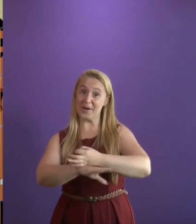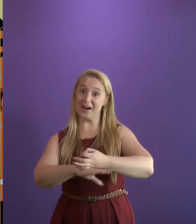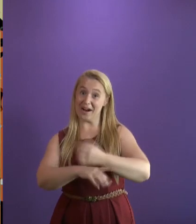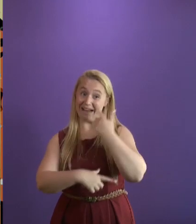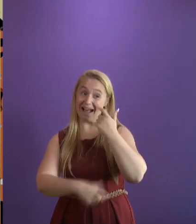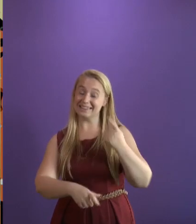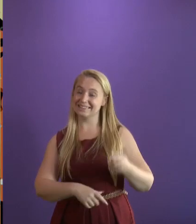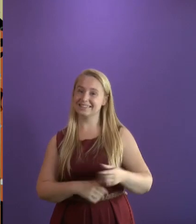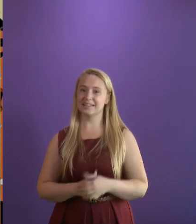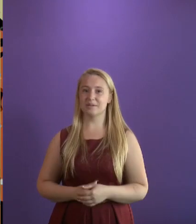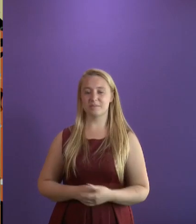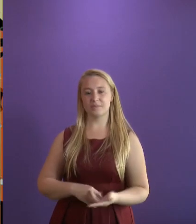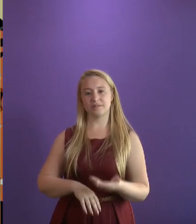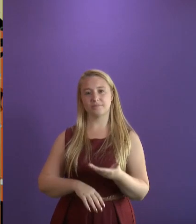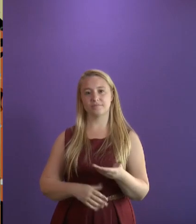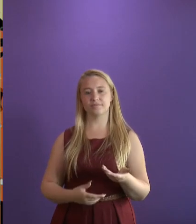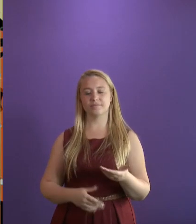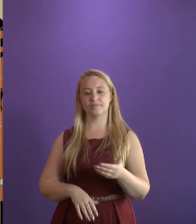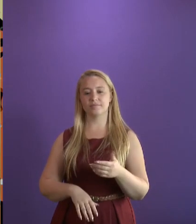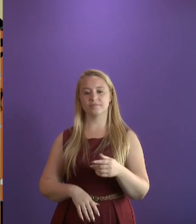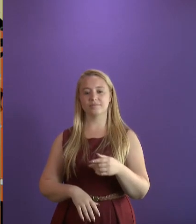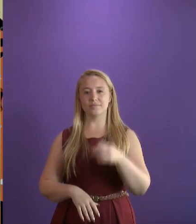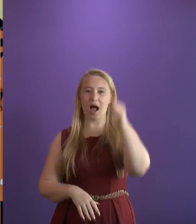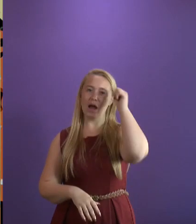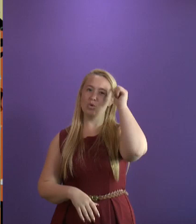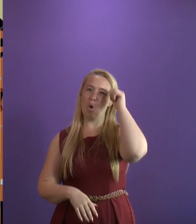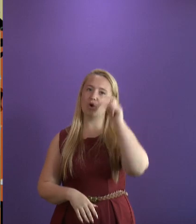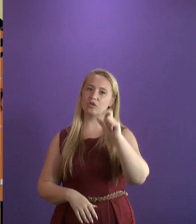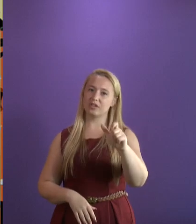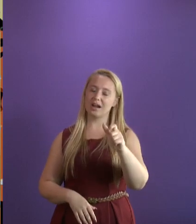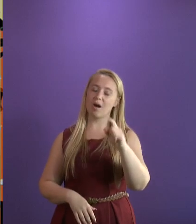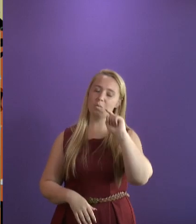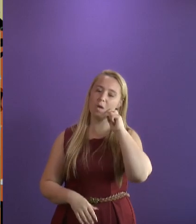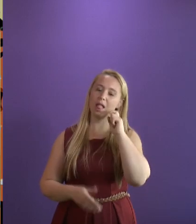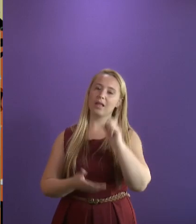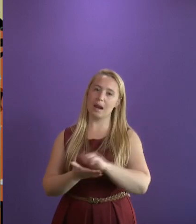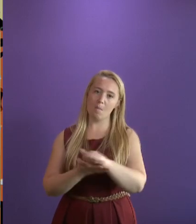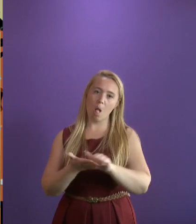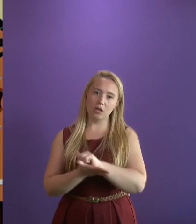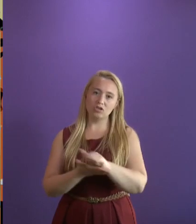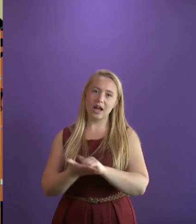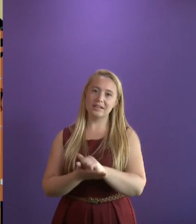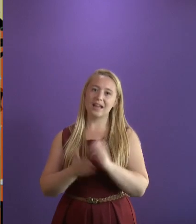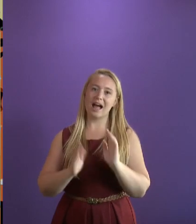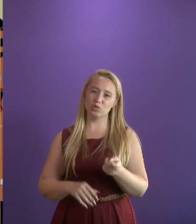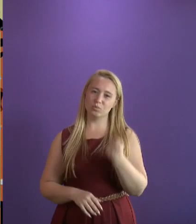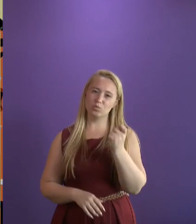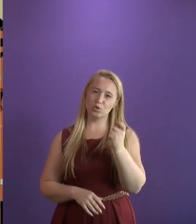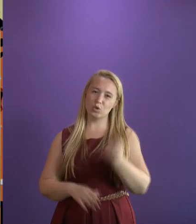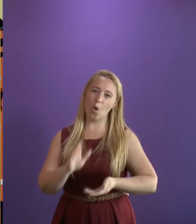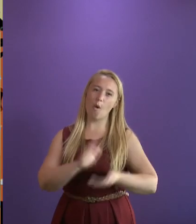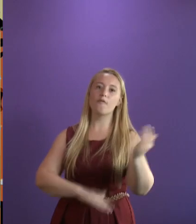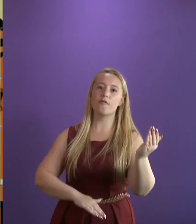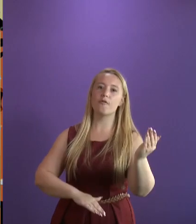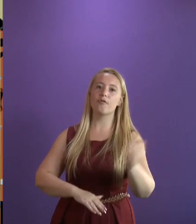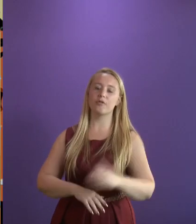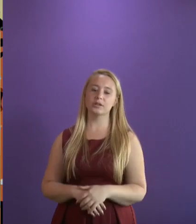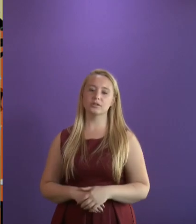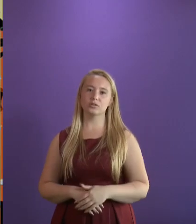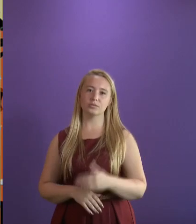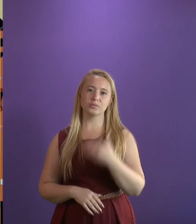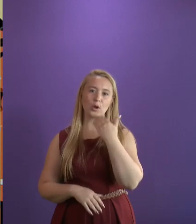And she didn't have time. I know she wished to apologise to you for the fact she's got to leave quite soon. She didn't have time to say